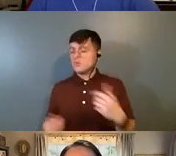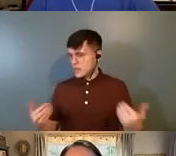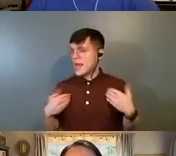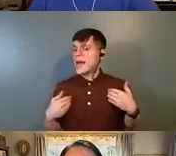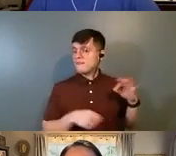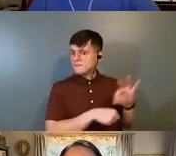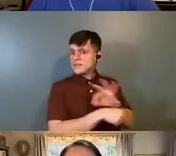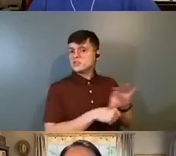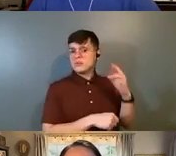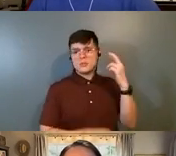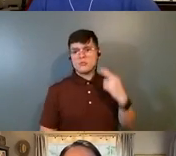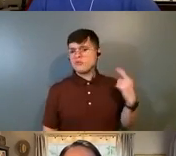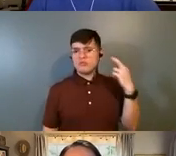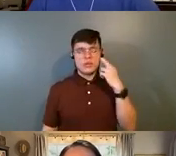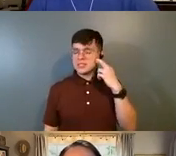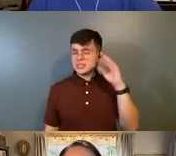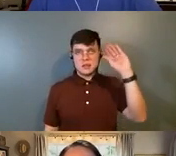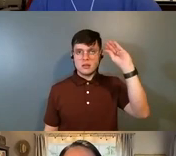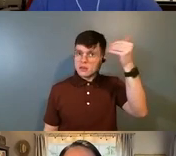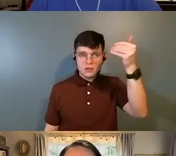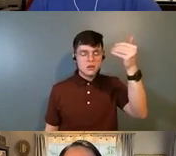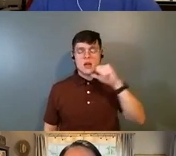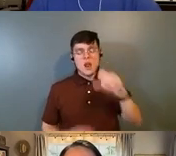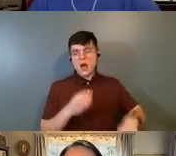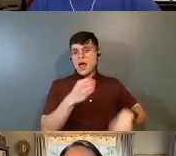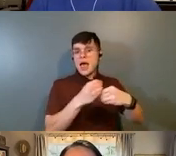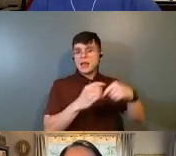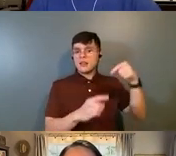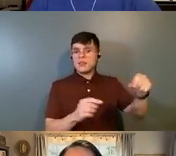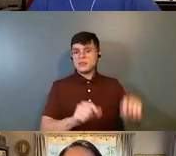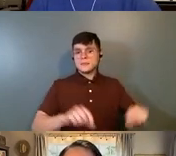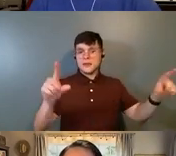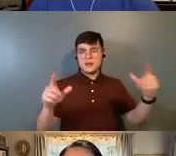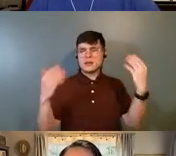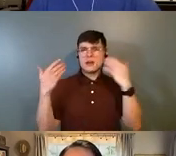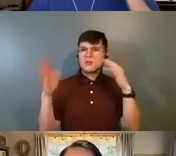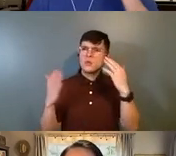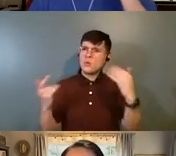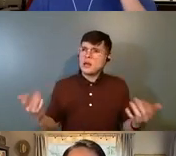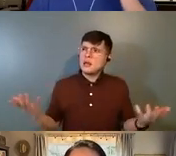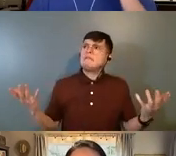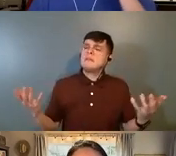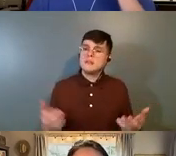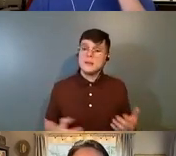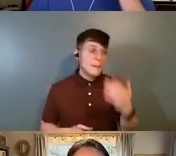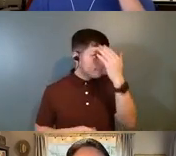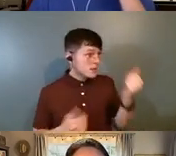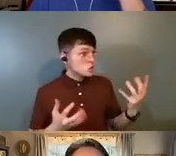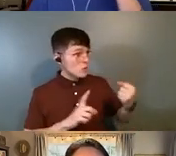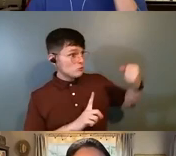for some idiotic reason, I didn't add it to this page. I'm not sure why. Because you wanted to get